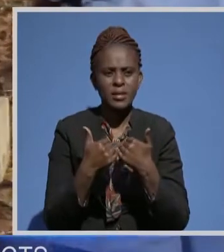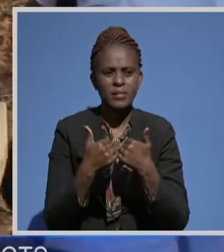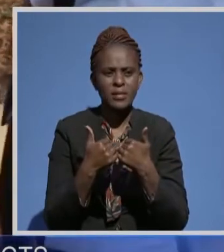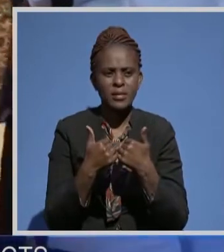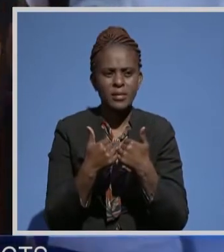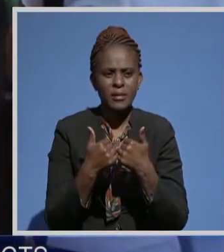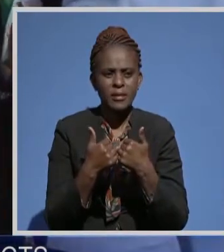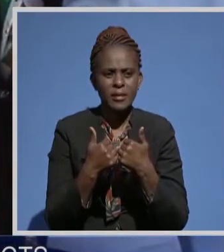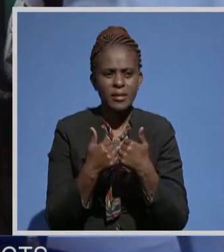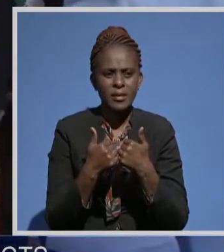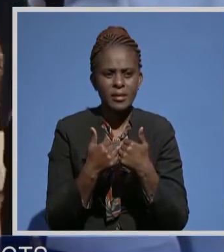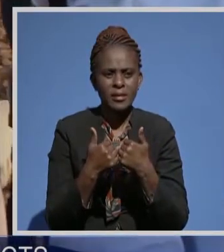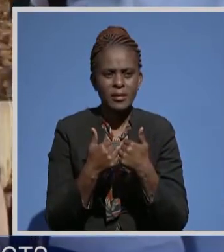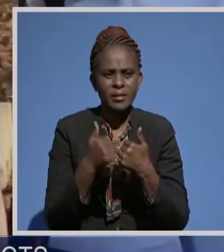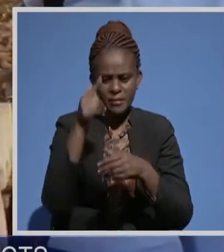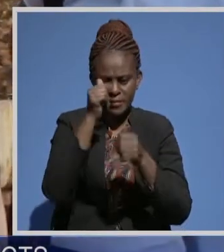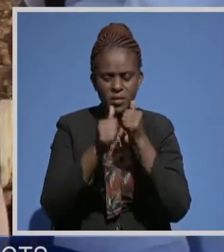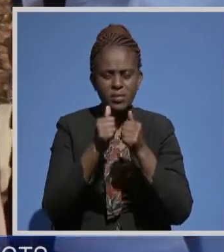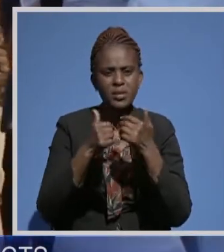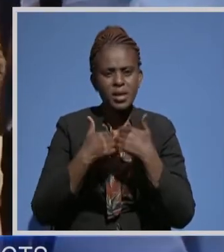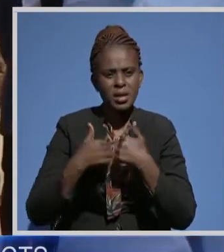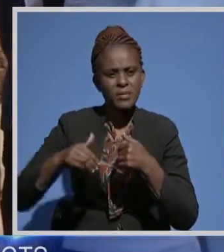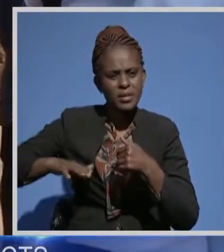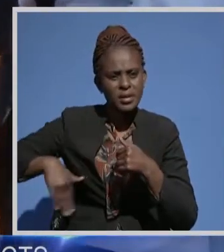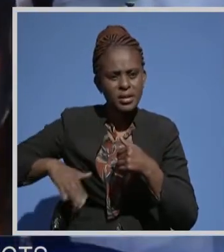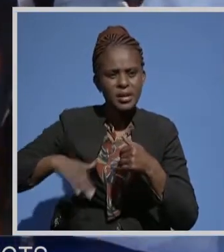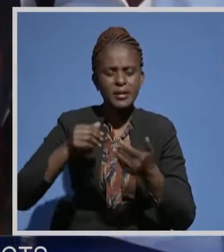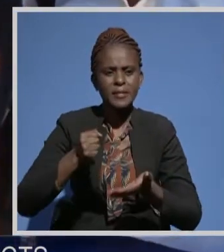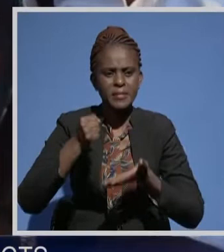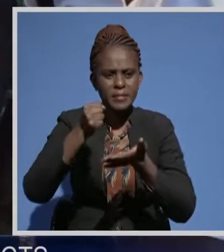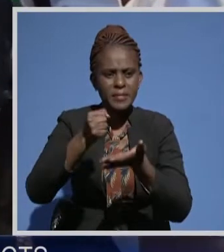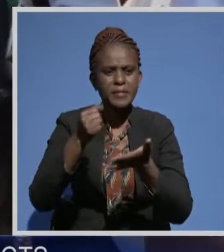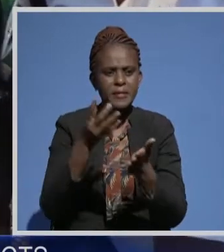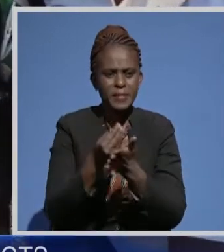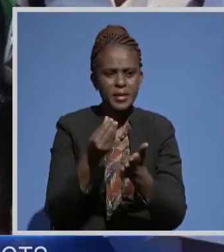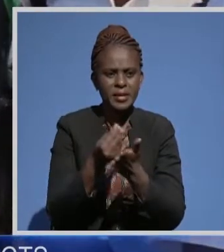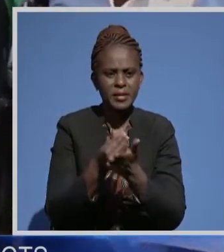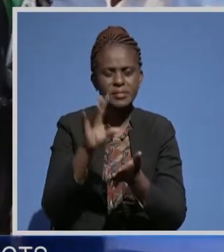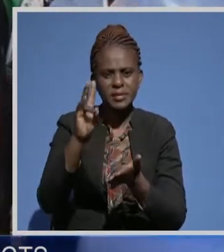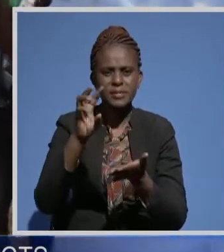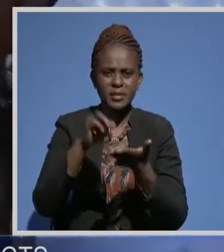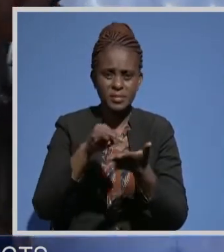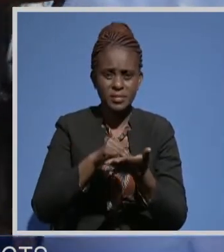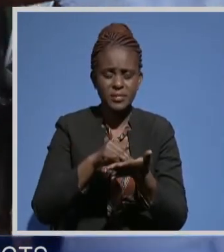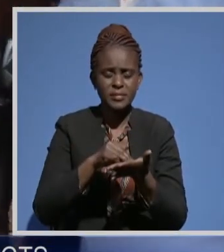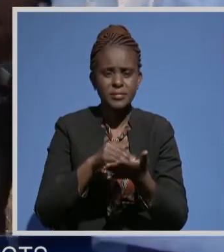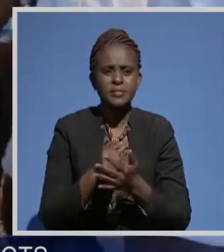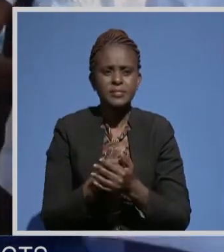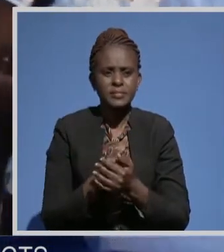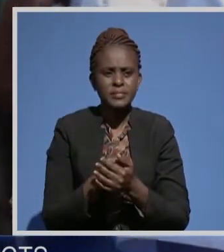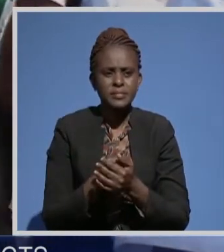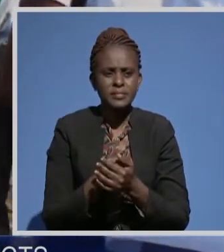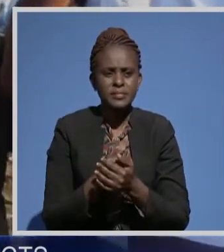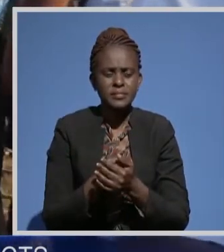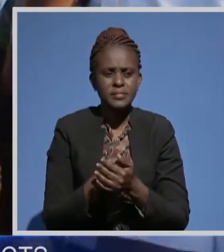of. Or rather delayed the release of funds. That's 7 years. Seven years, yes.